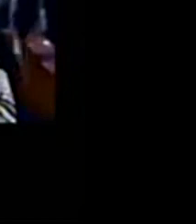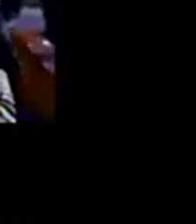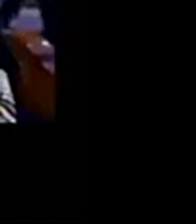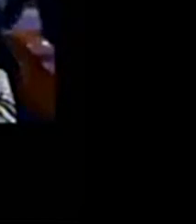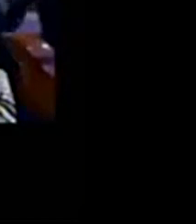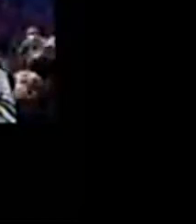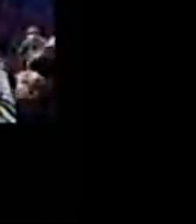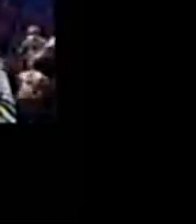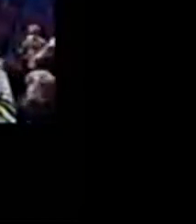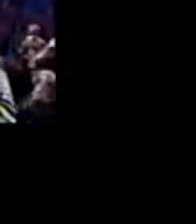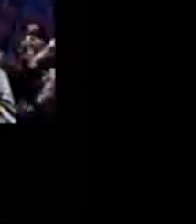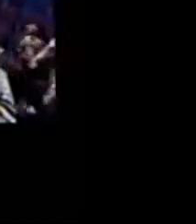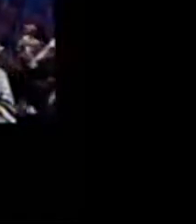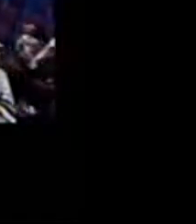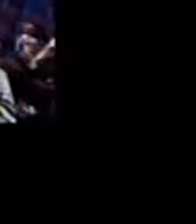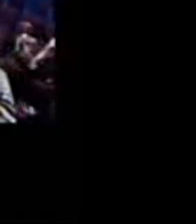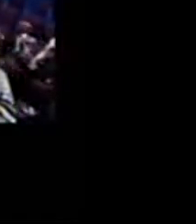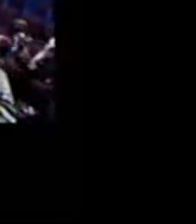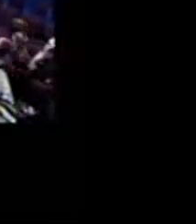foreign